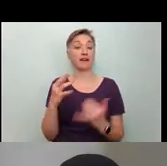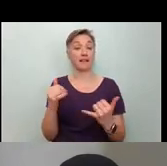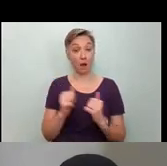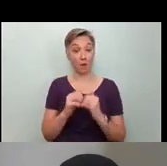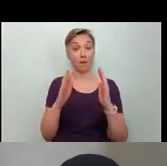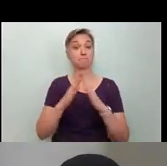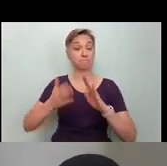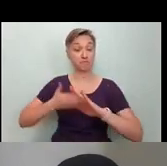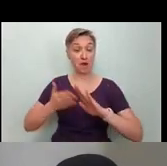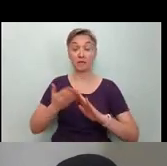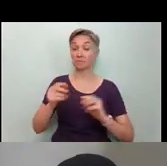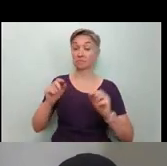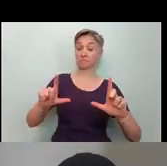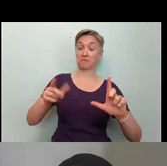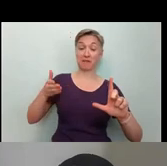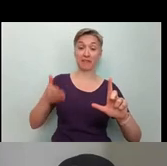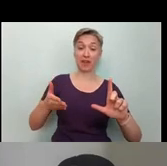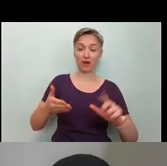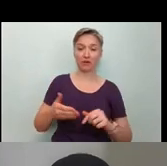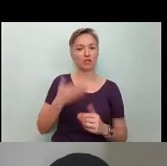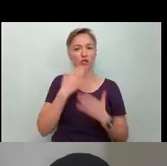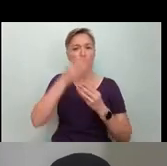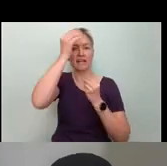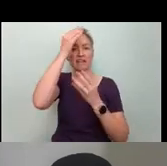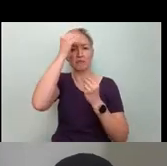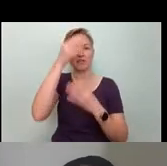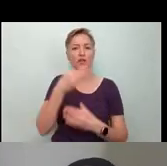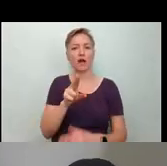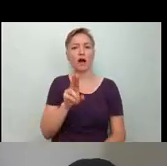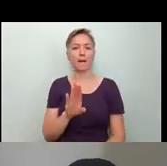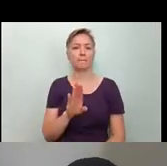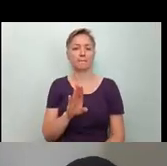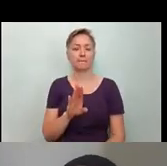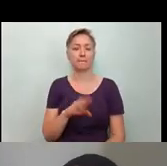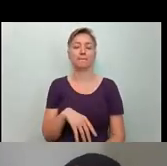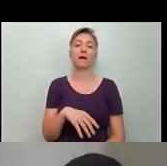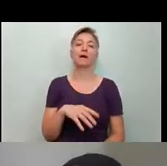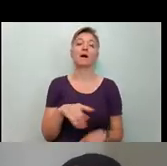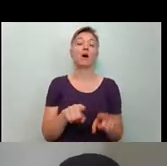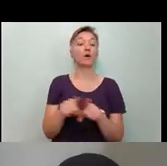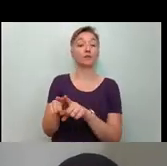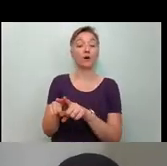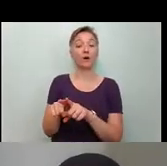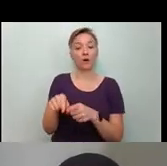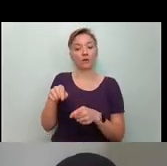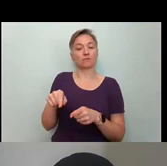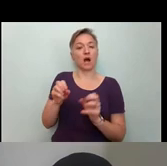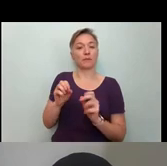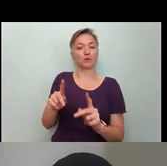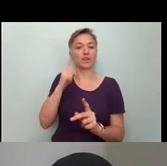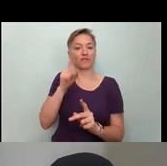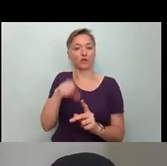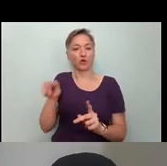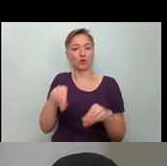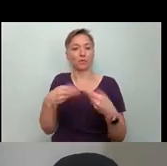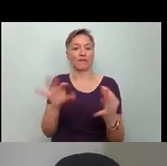developed to be a hub of information out to the community, but also as a vehicle to provide feedback back to us